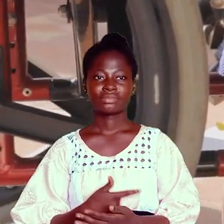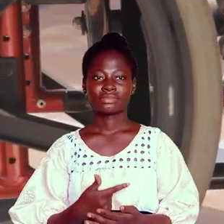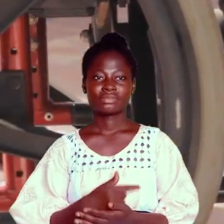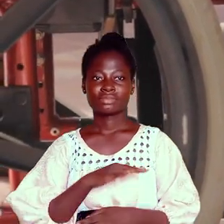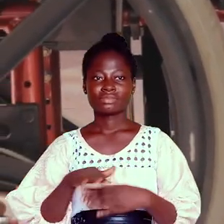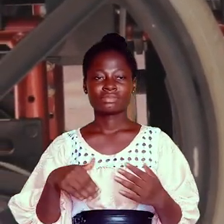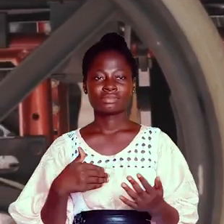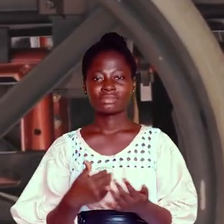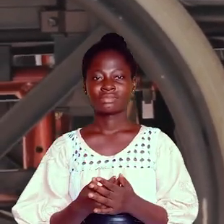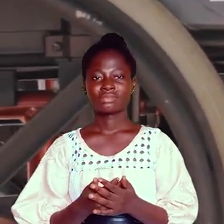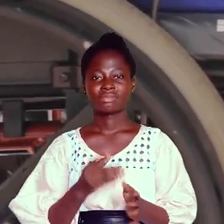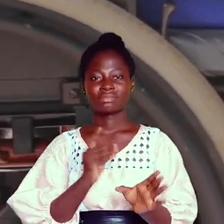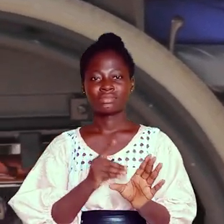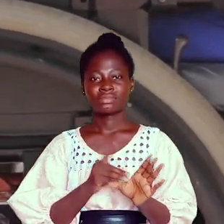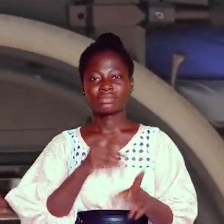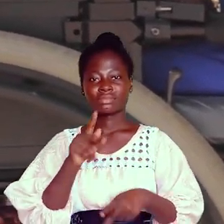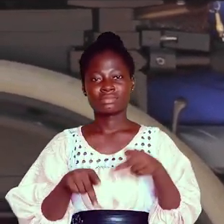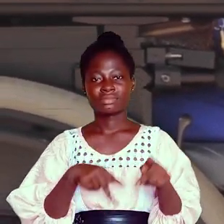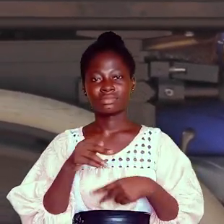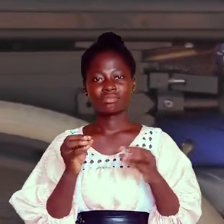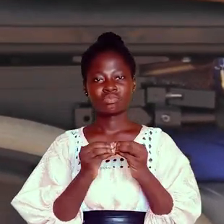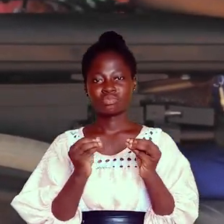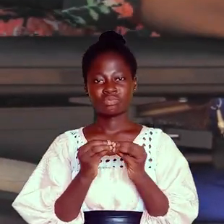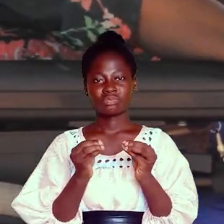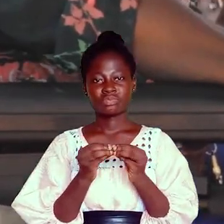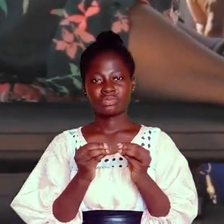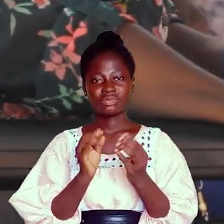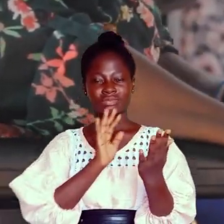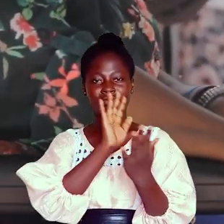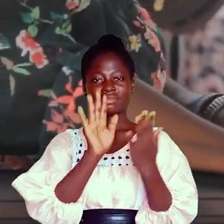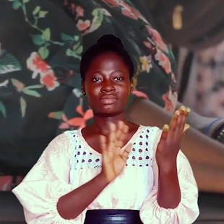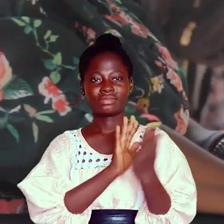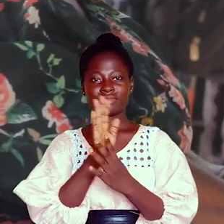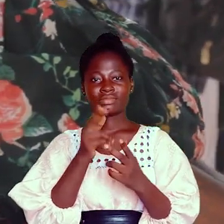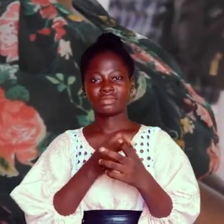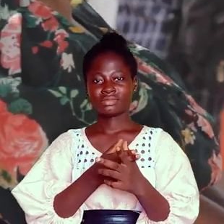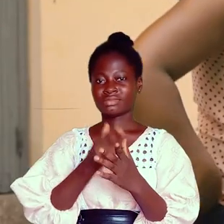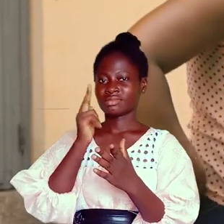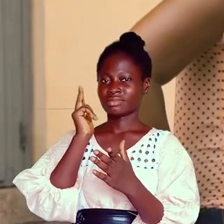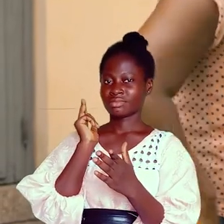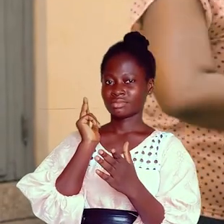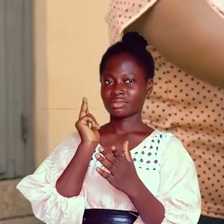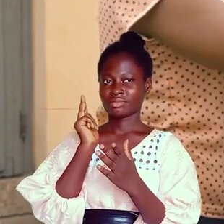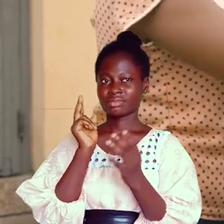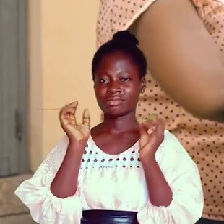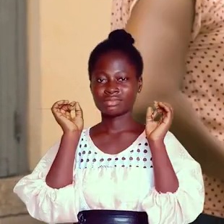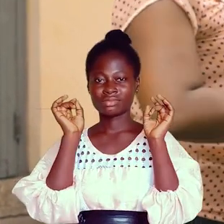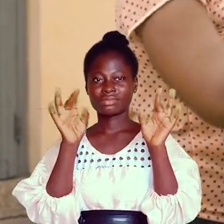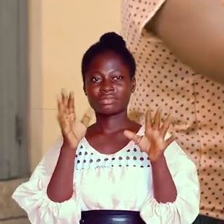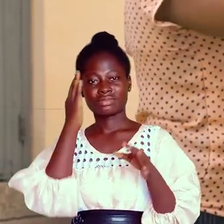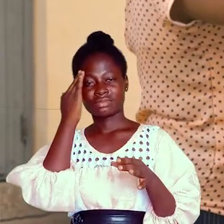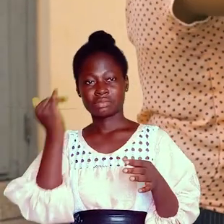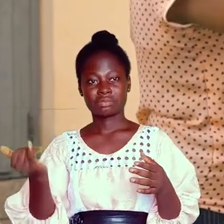In Ghana, people with disabilities form the majority of people facing exclusion and are more at risk. They